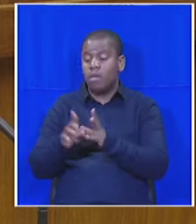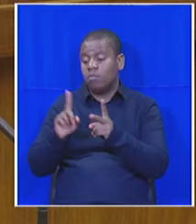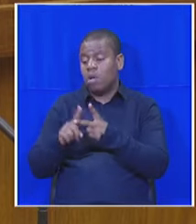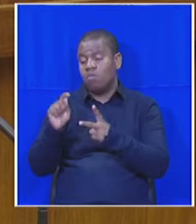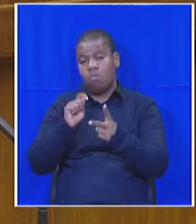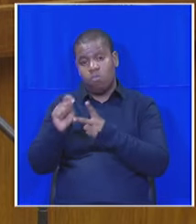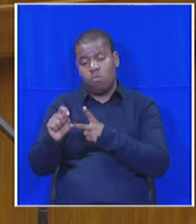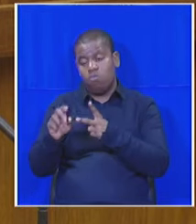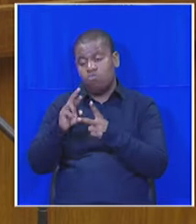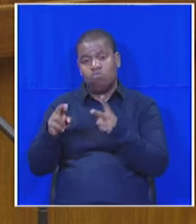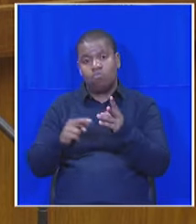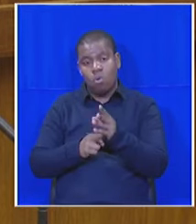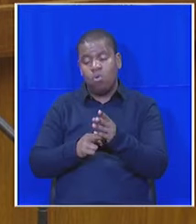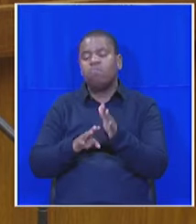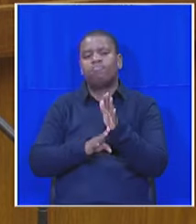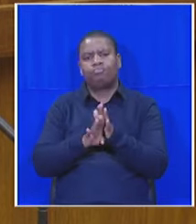role.